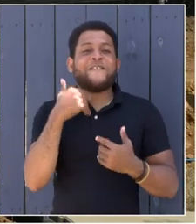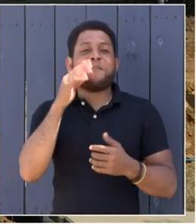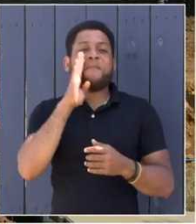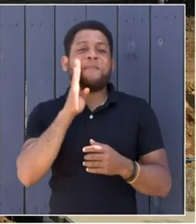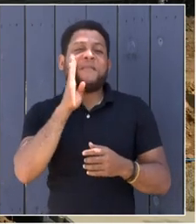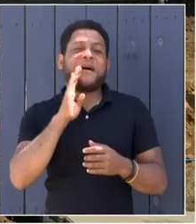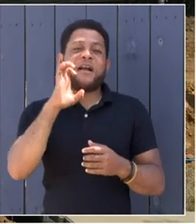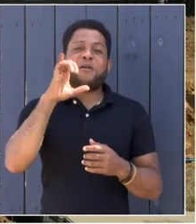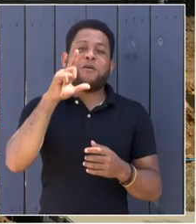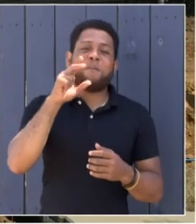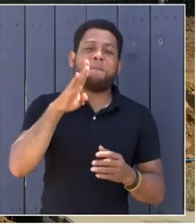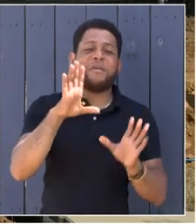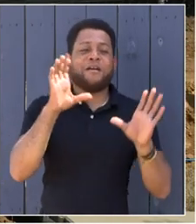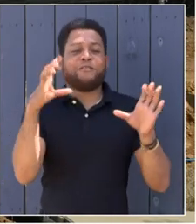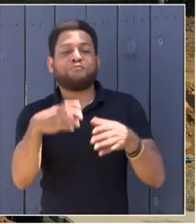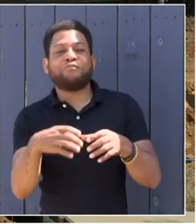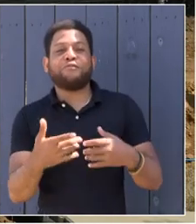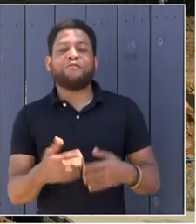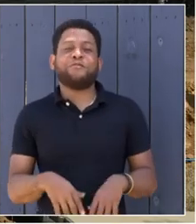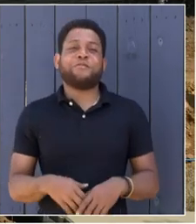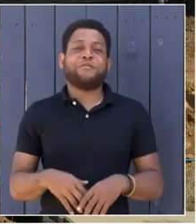we know all of this